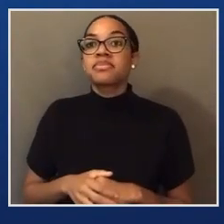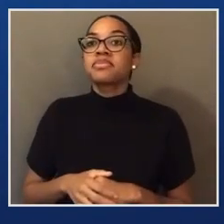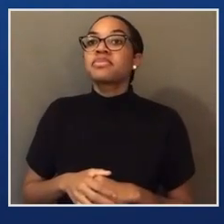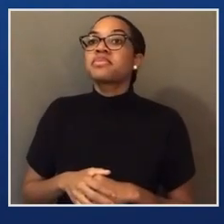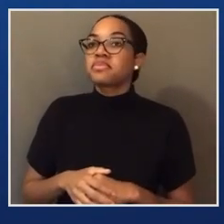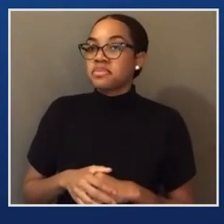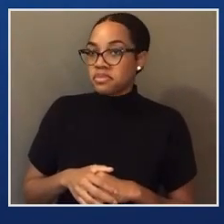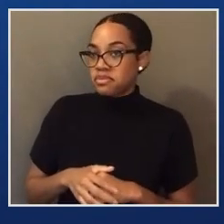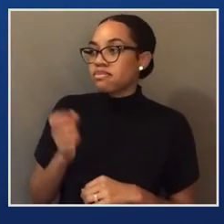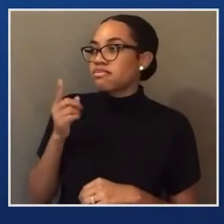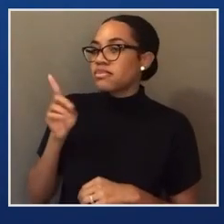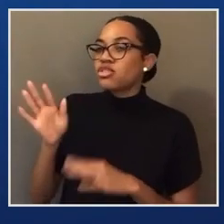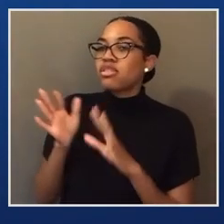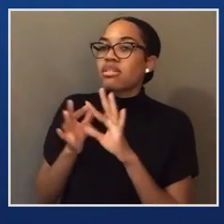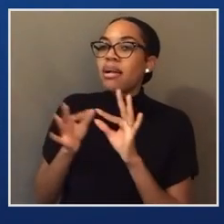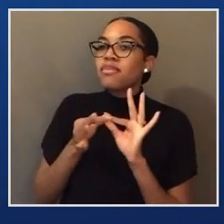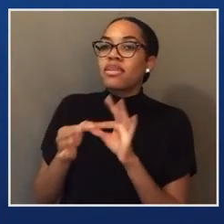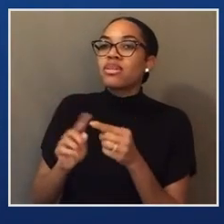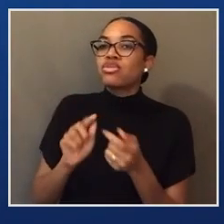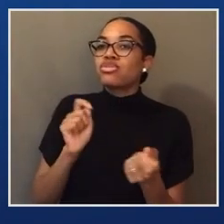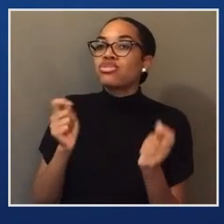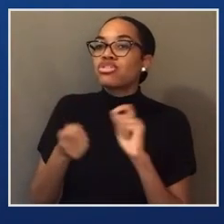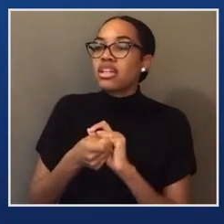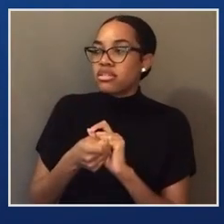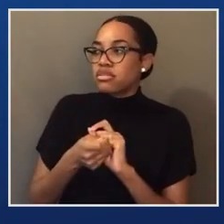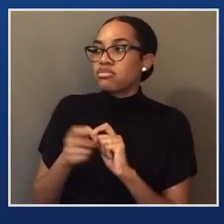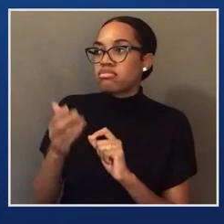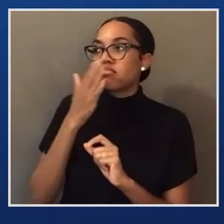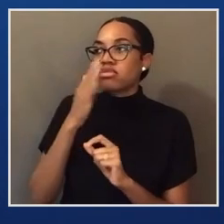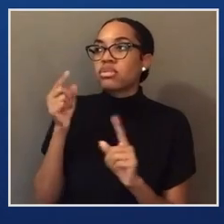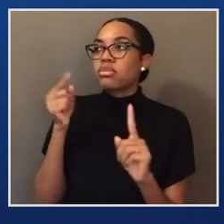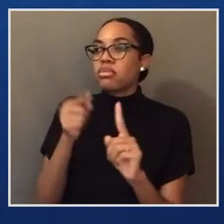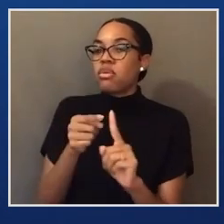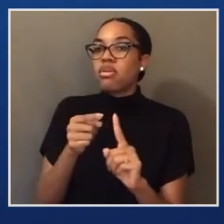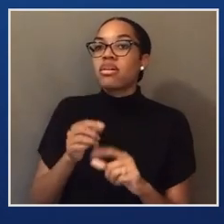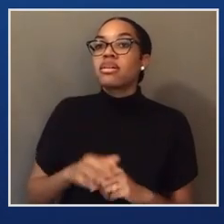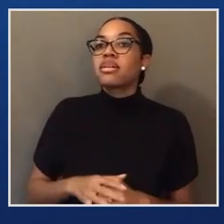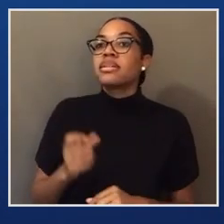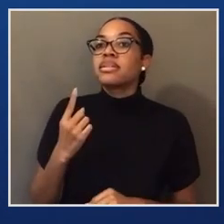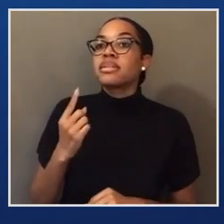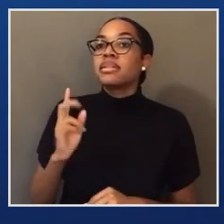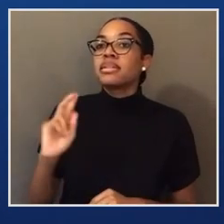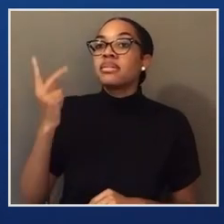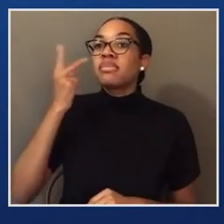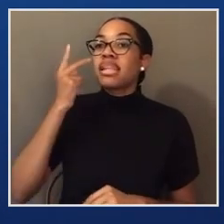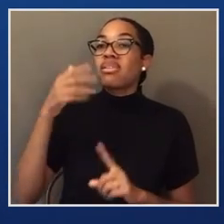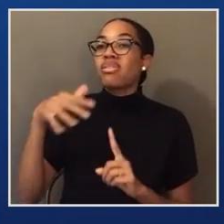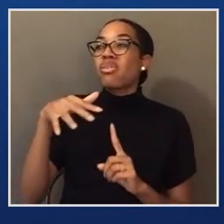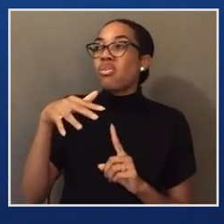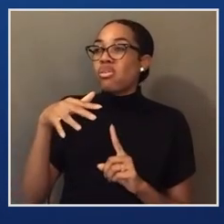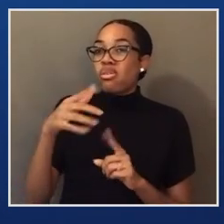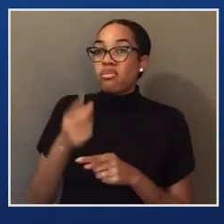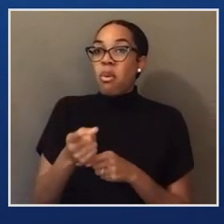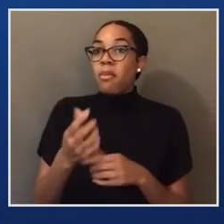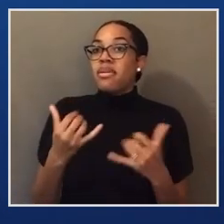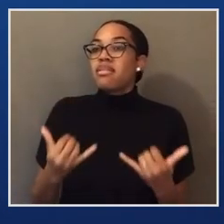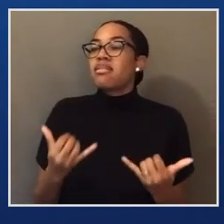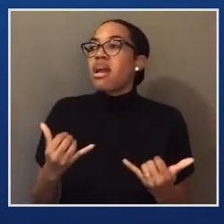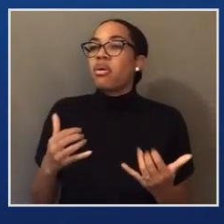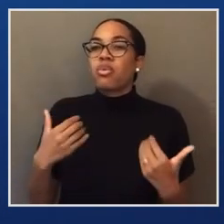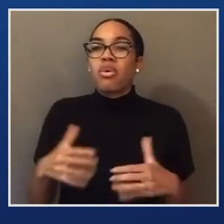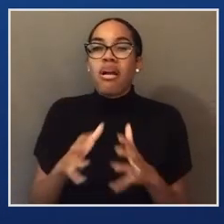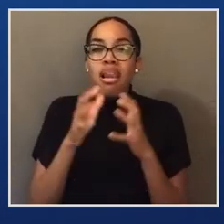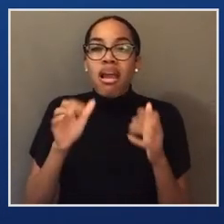political climate, and what do you feel is at stake? We know so much is at stake, but what do you feel is at stake for the future of our nation in this